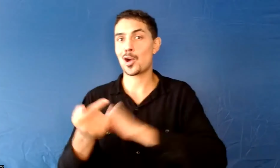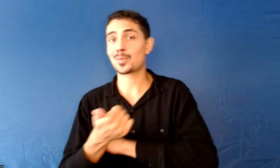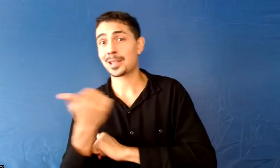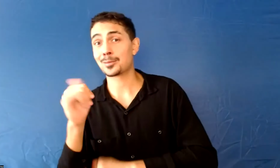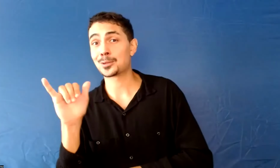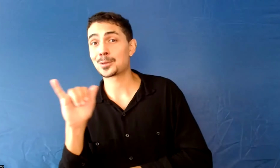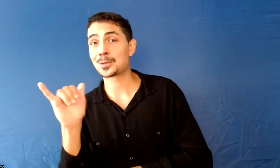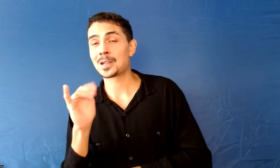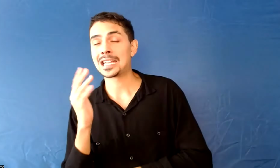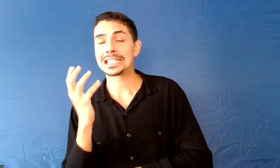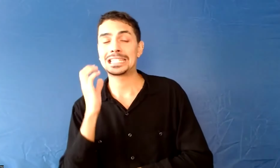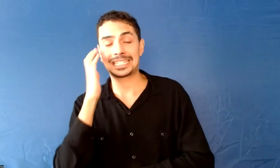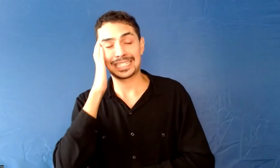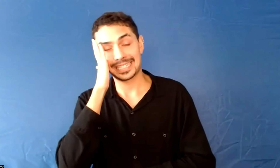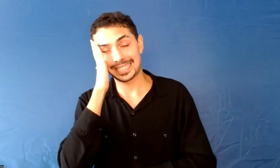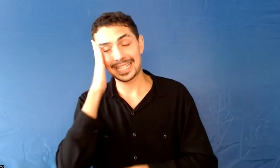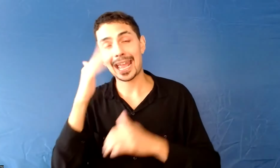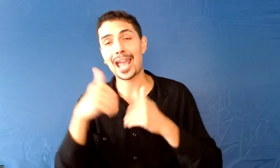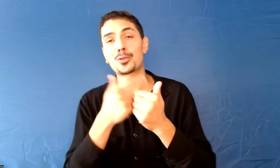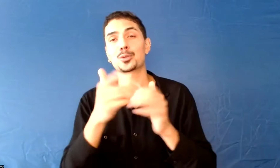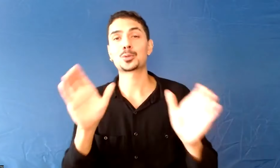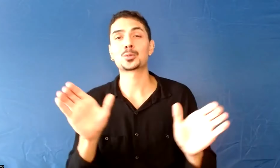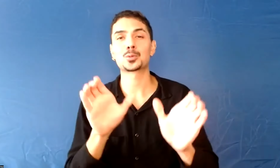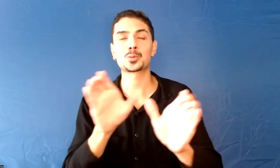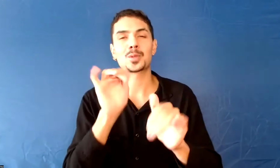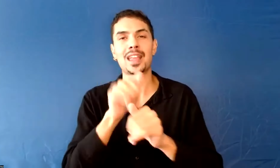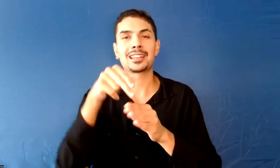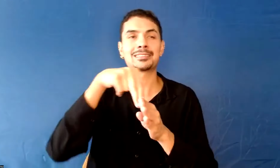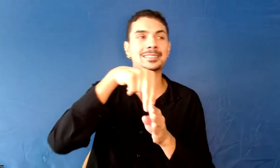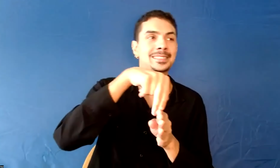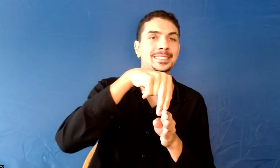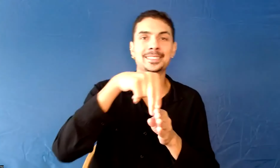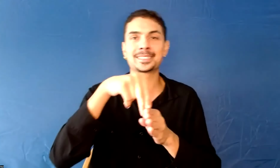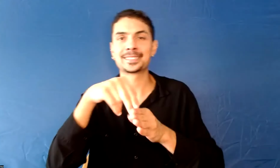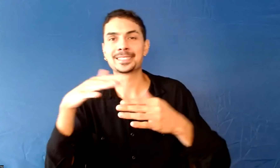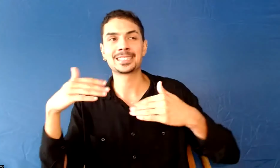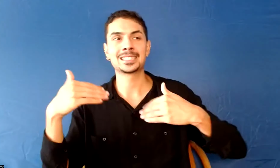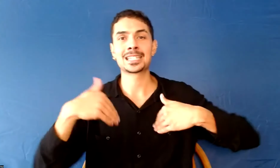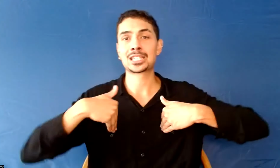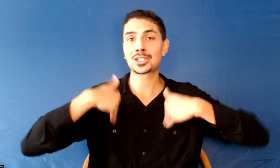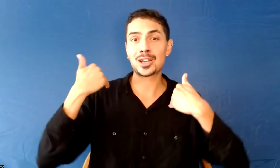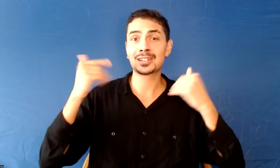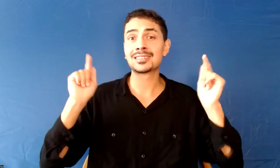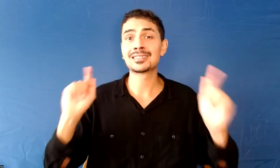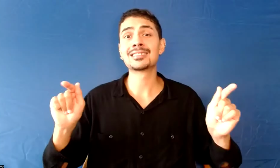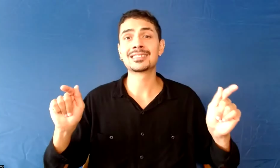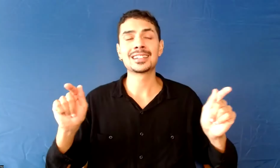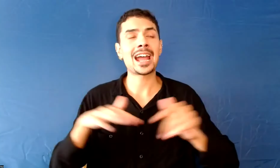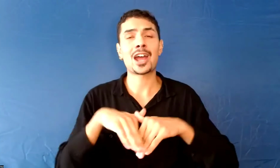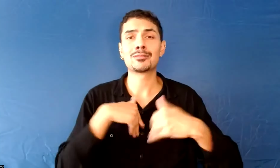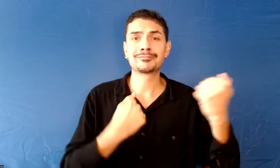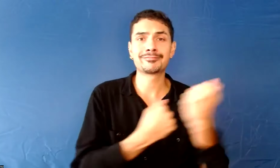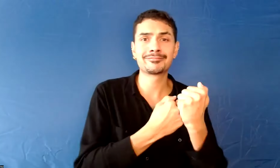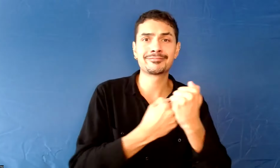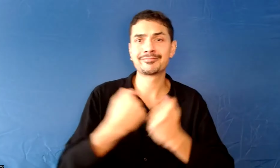How do you do that and also make sure that both young people learn appropriately and get the appropriate